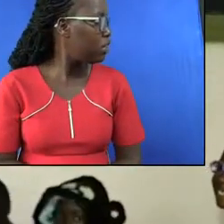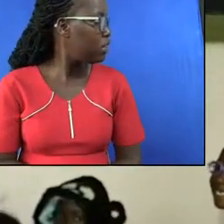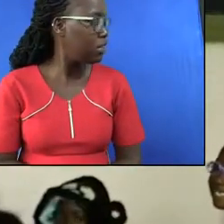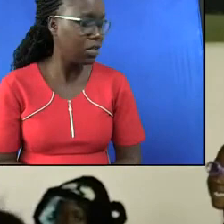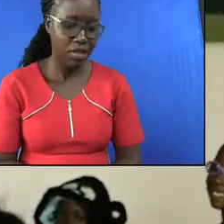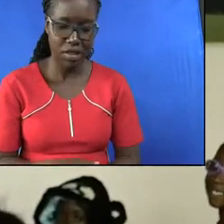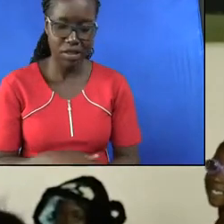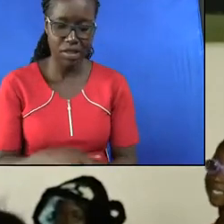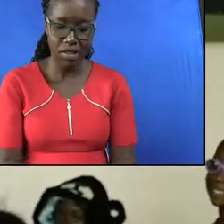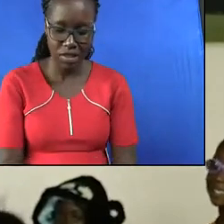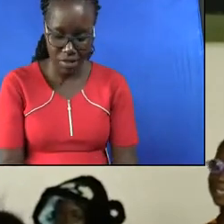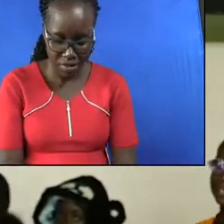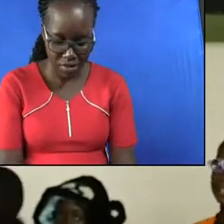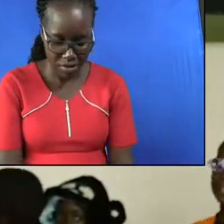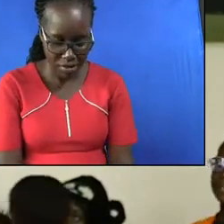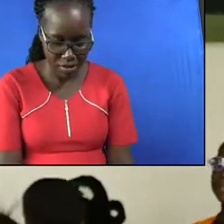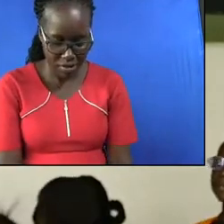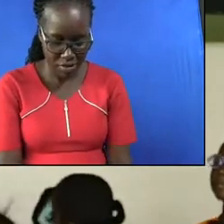want you to shout the answer.